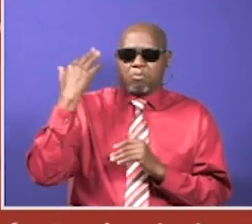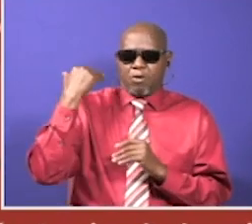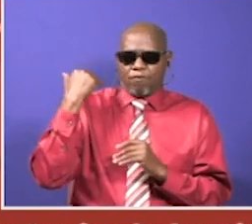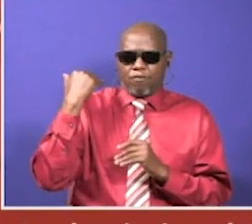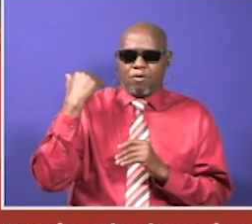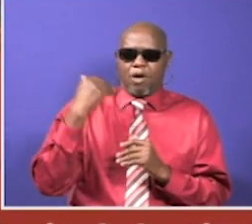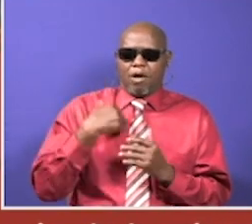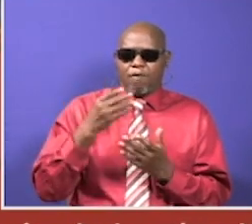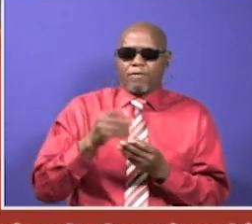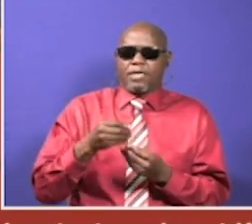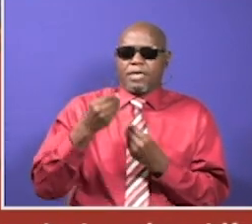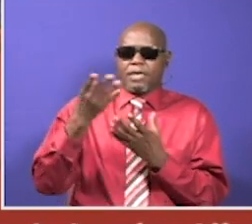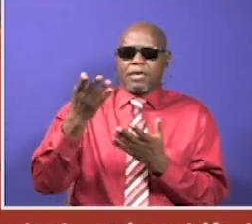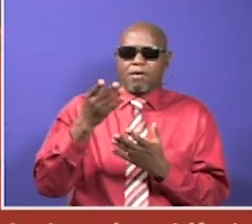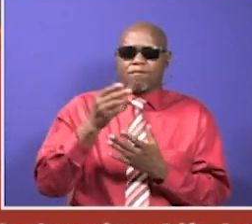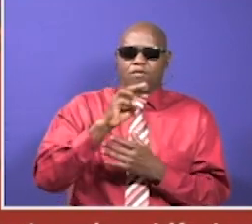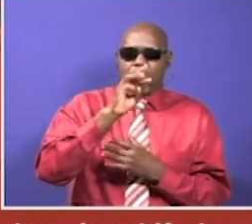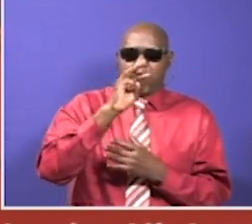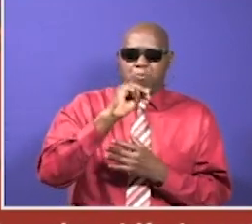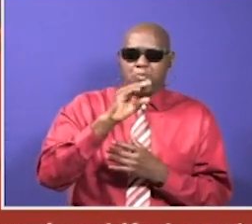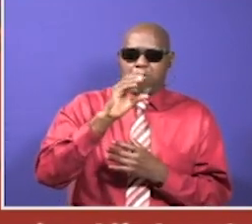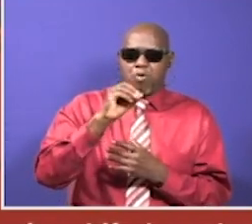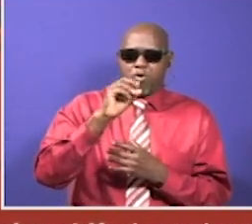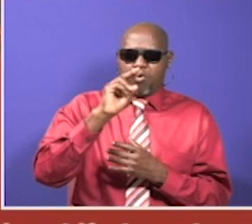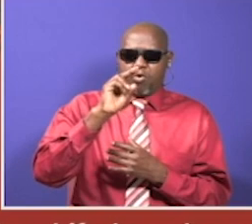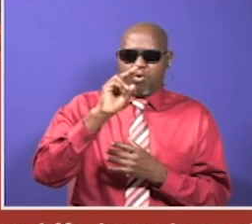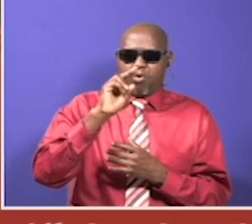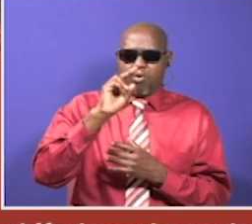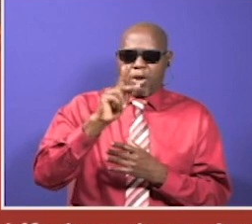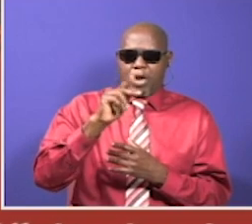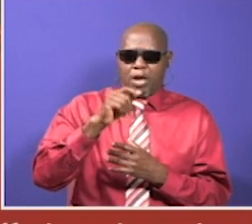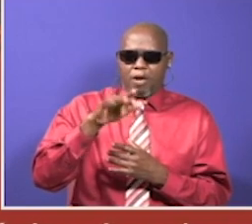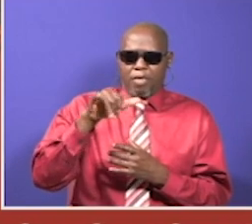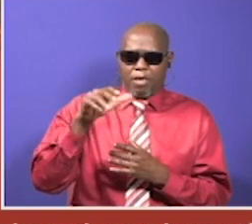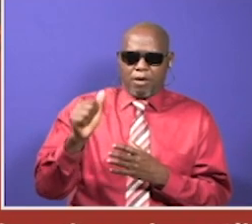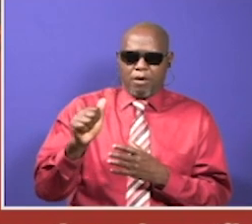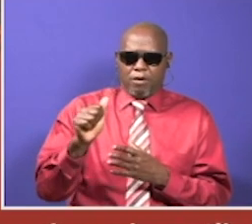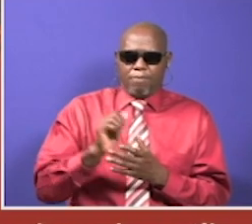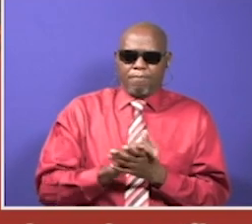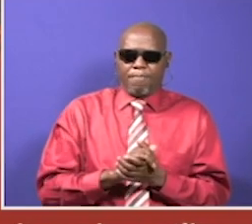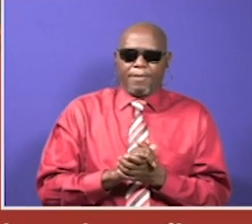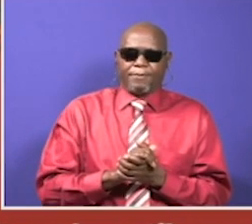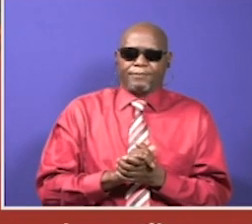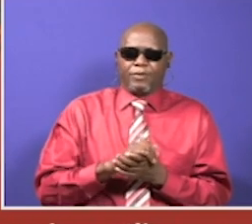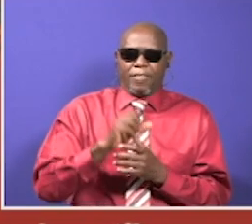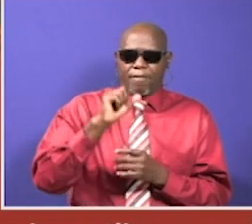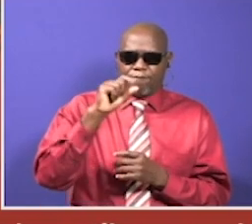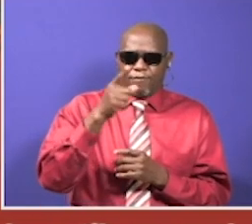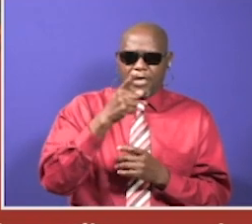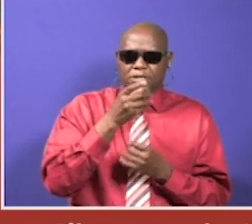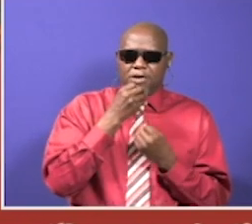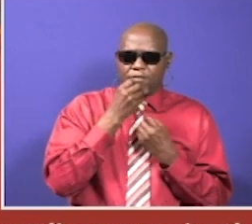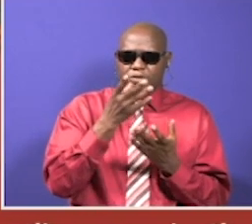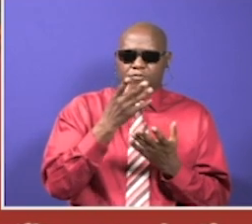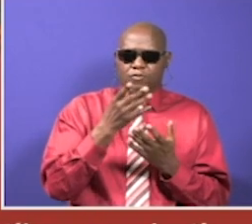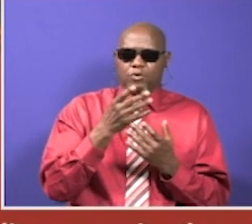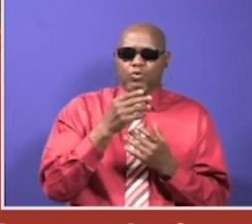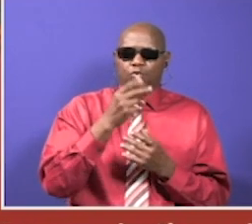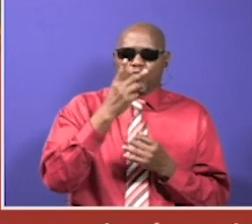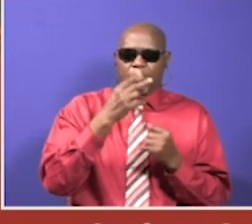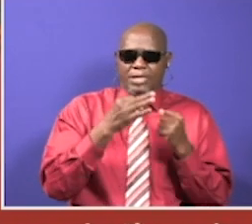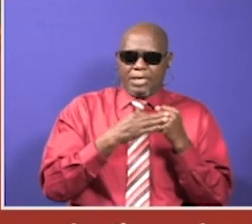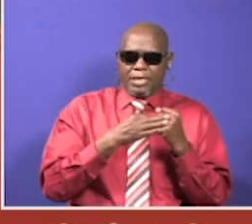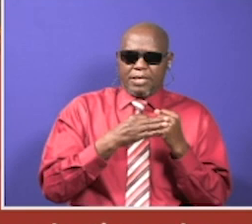alikuwa amempa bwana Mokaya. We will invite your attention to two details on this issue. The first detail is that by 28th of